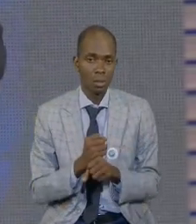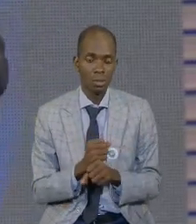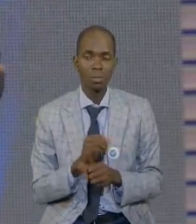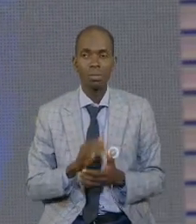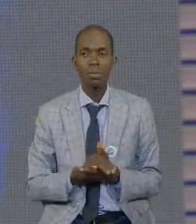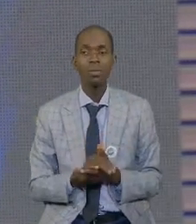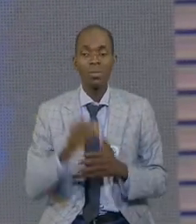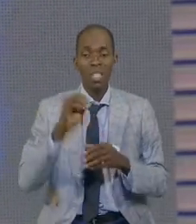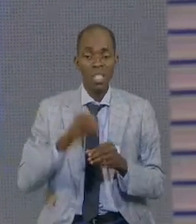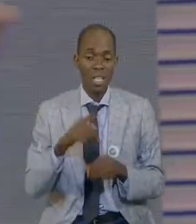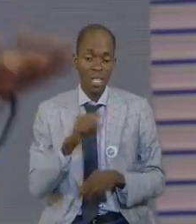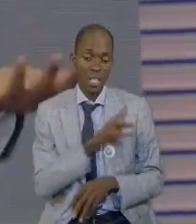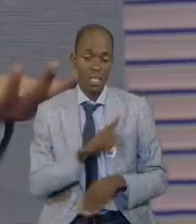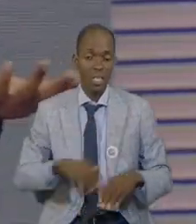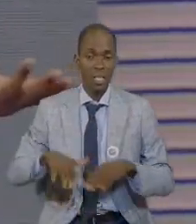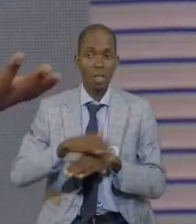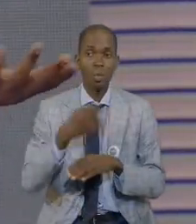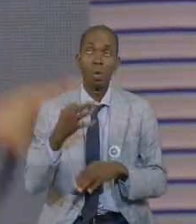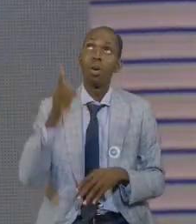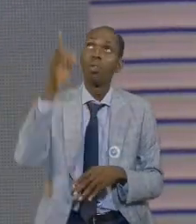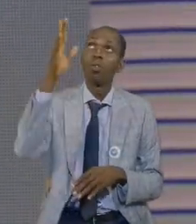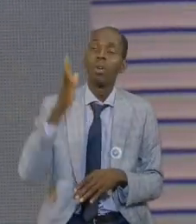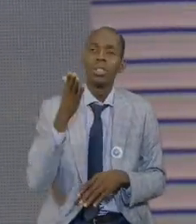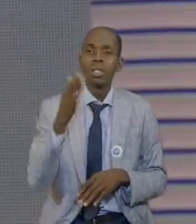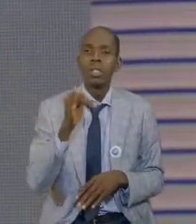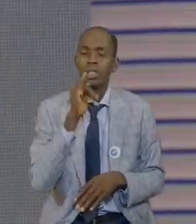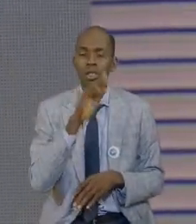in the kingdom of God there is